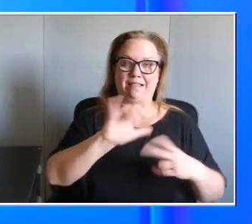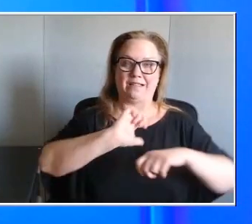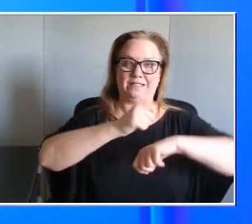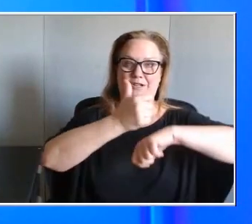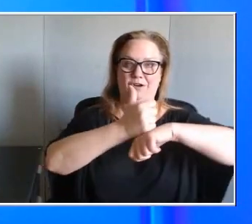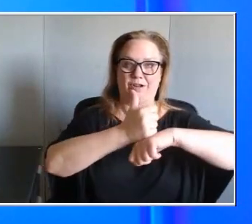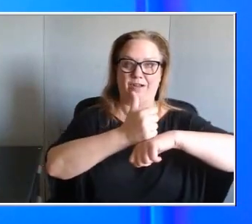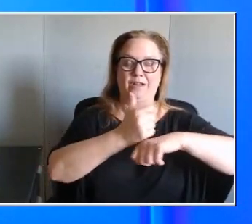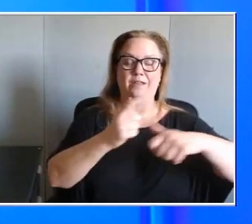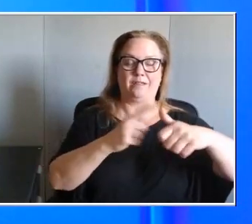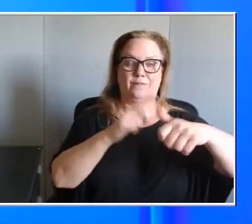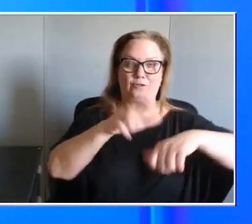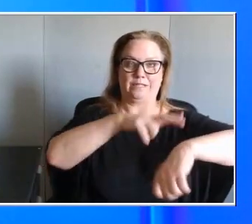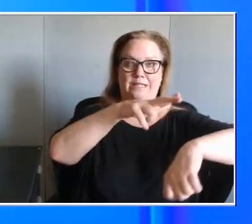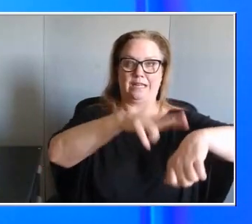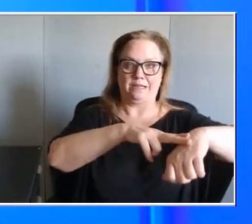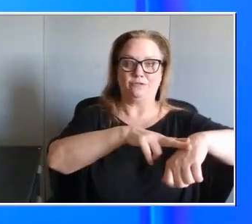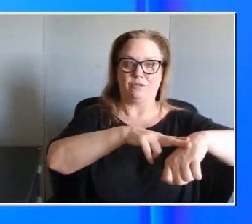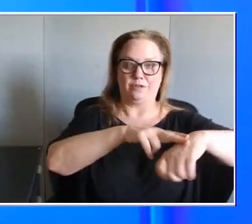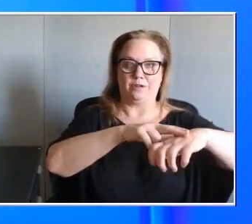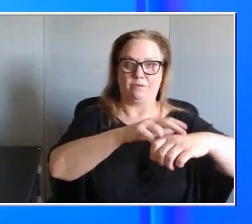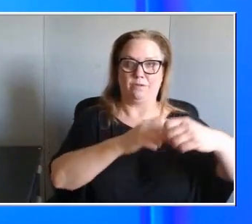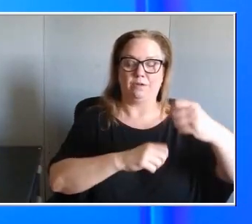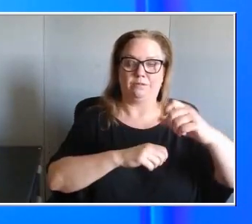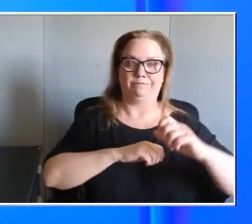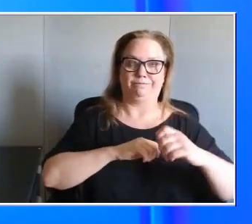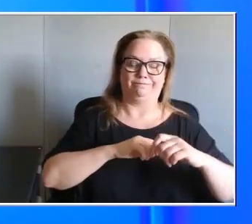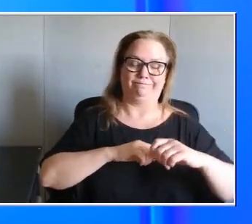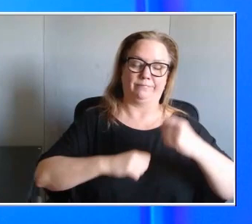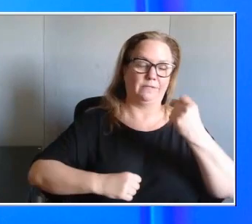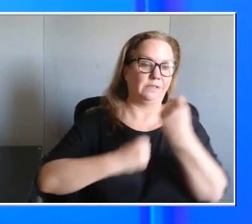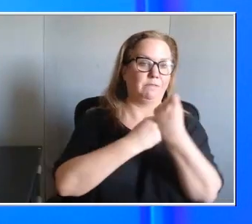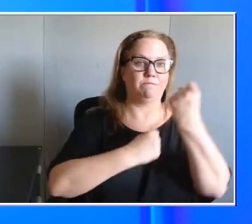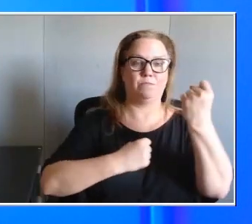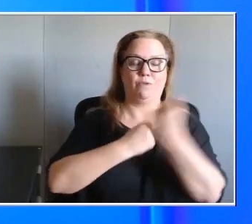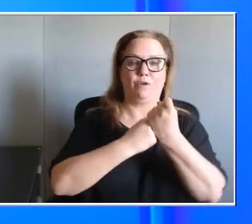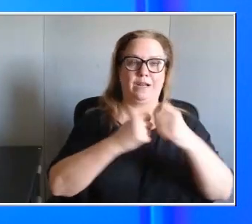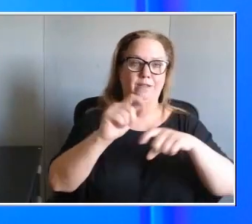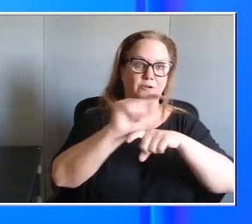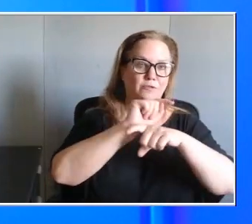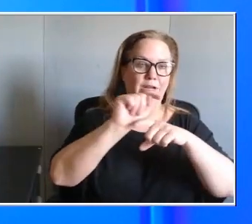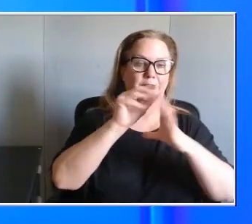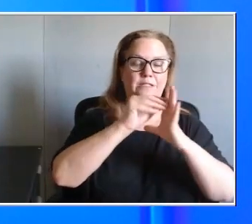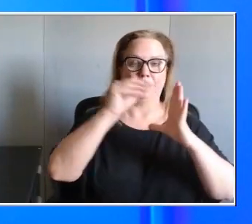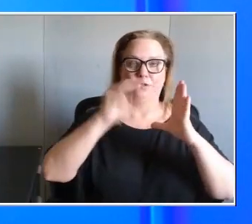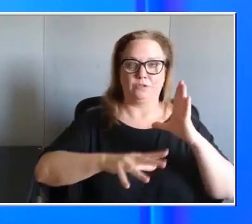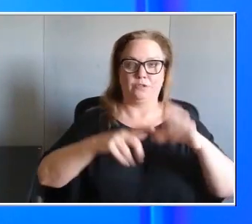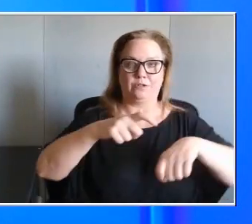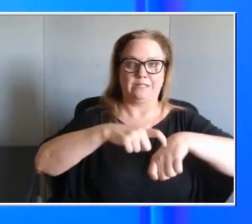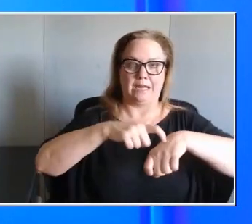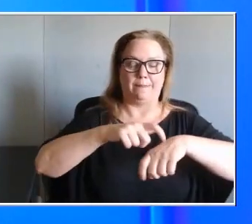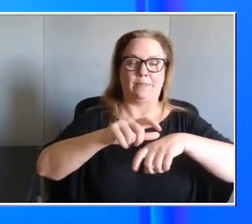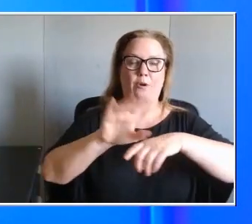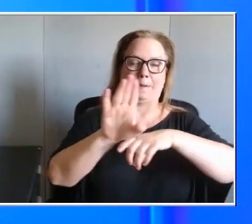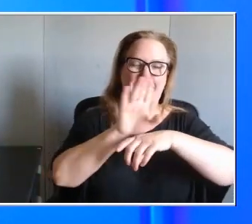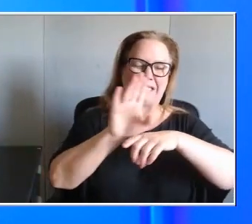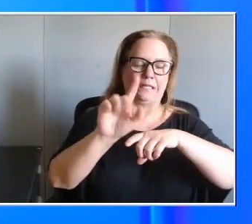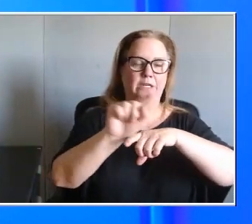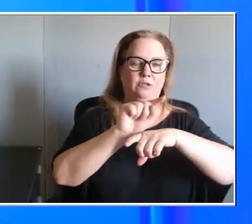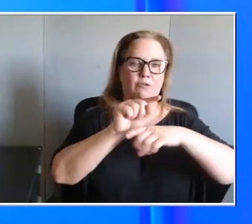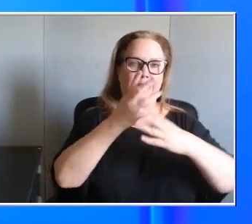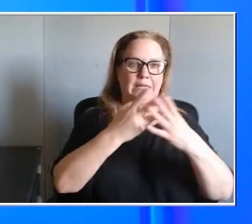in the nation. Yeah. So we are championing an opportunity for our trainees really to take time out of their busy training schedule to